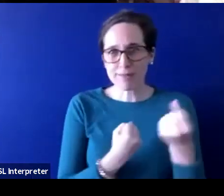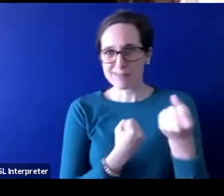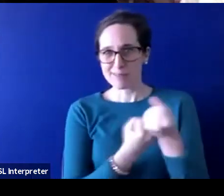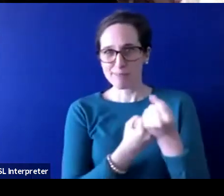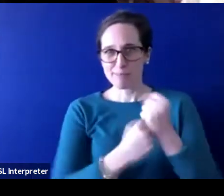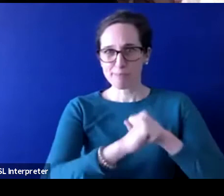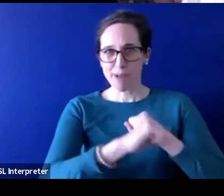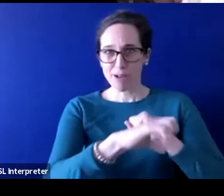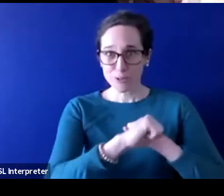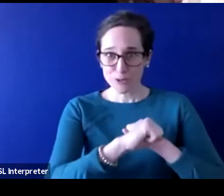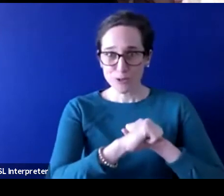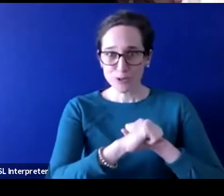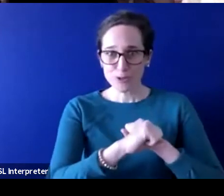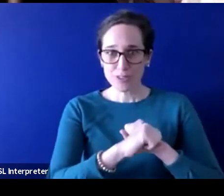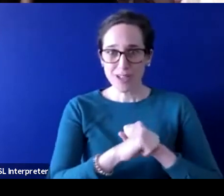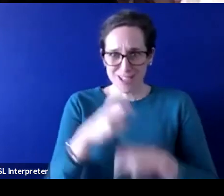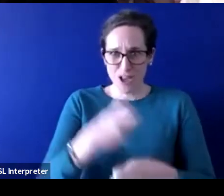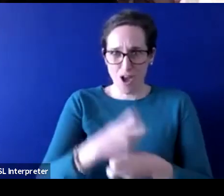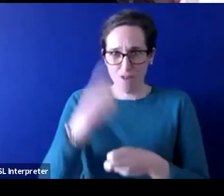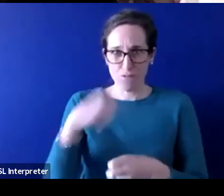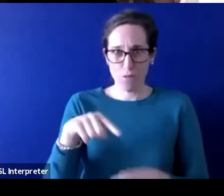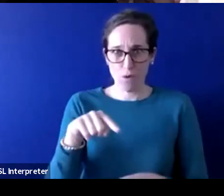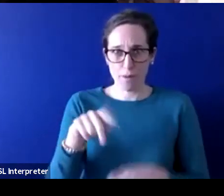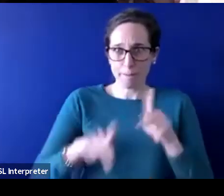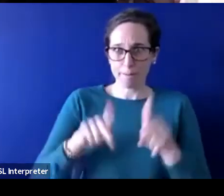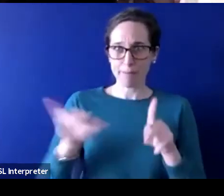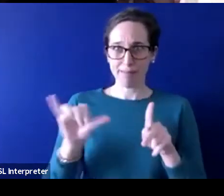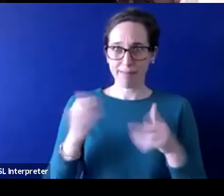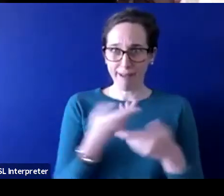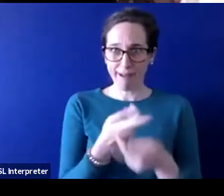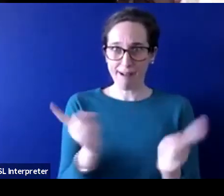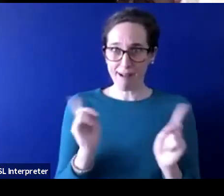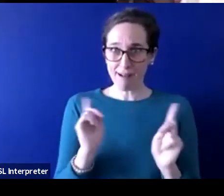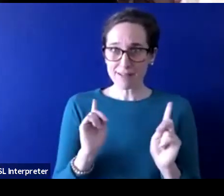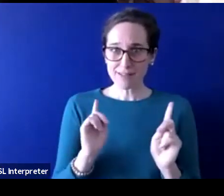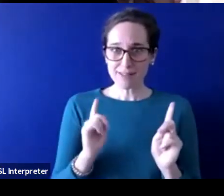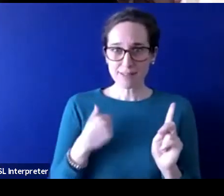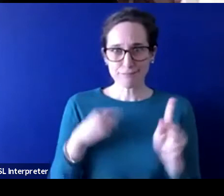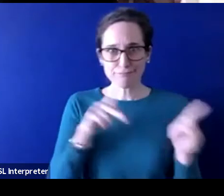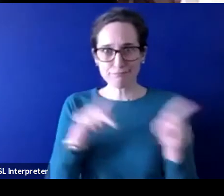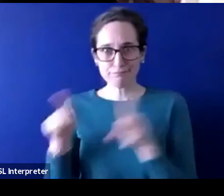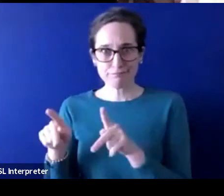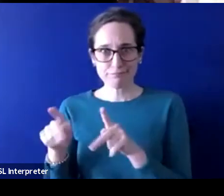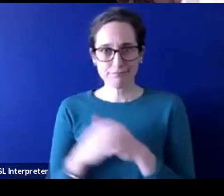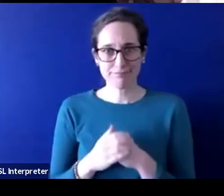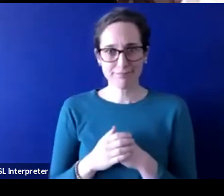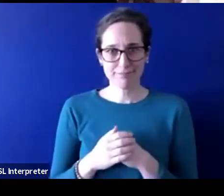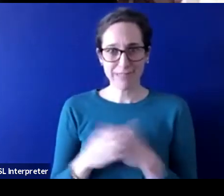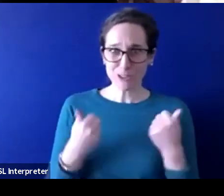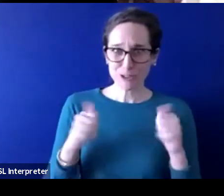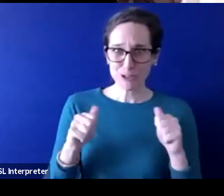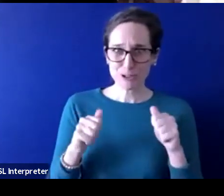us to do that. Because I honestly fell into that category of trying to be an influencer, trying to get the